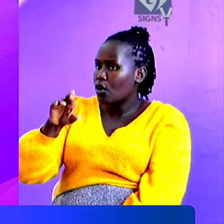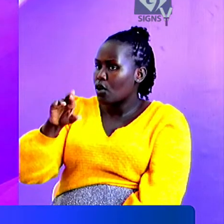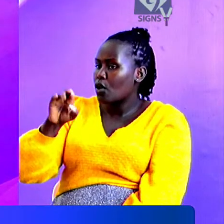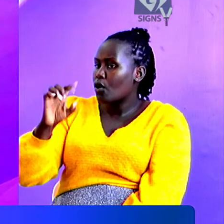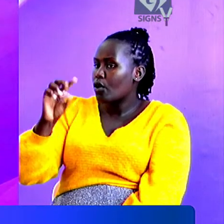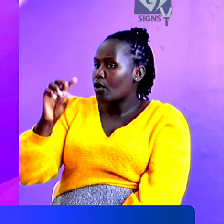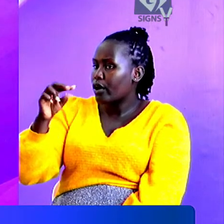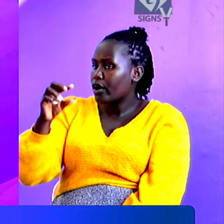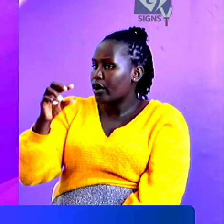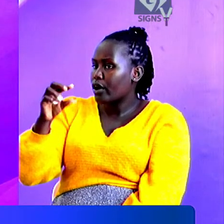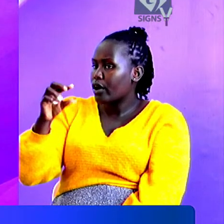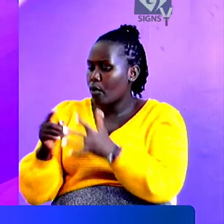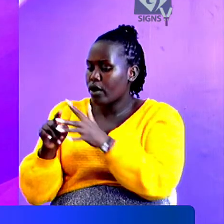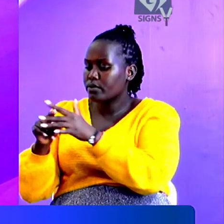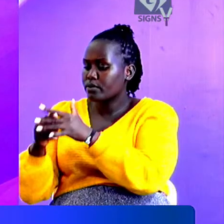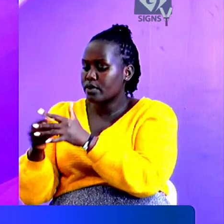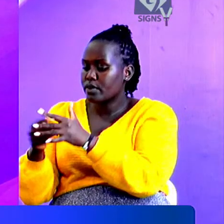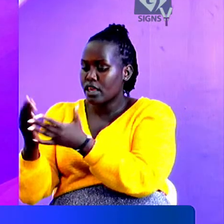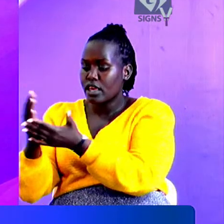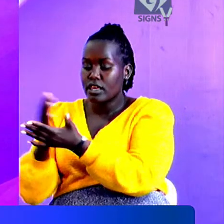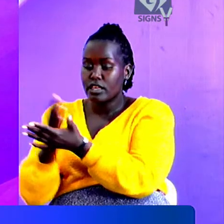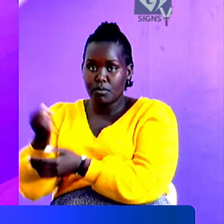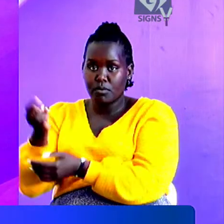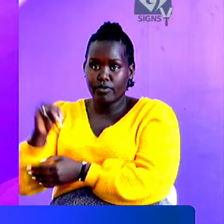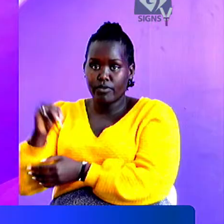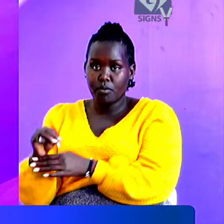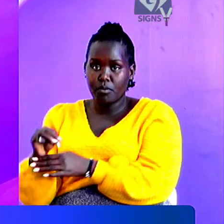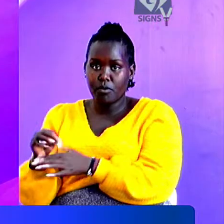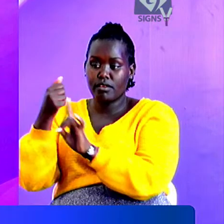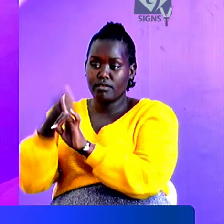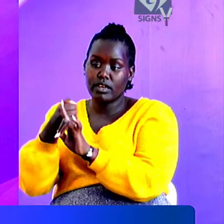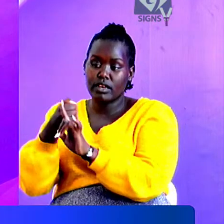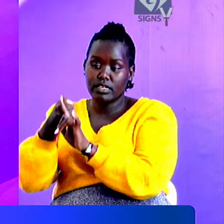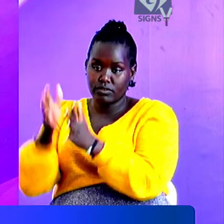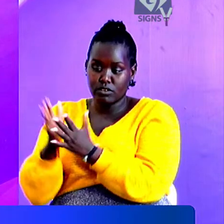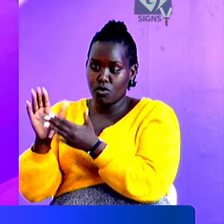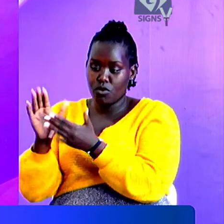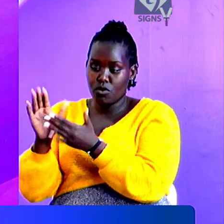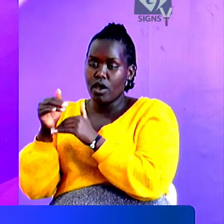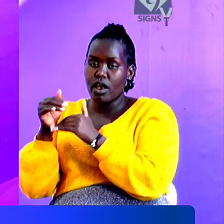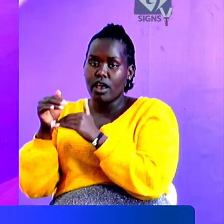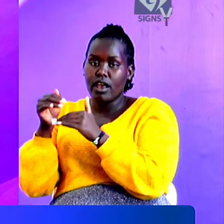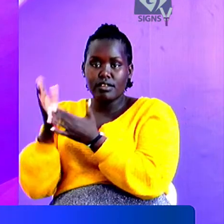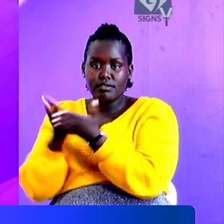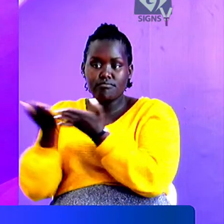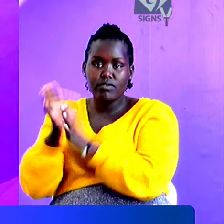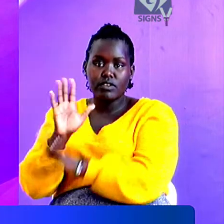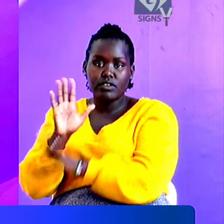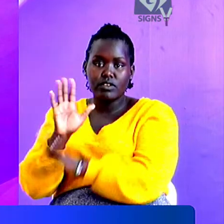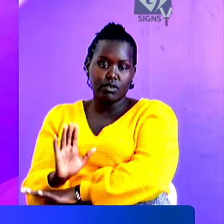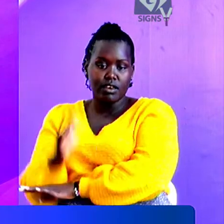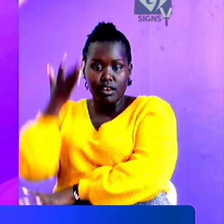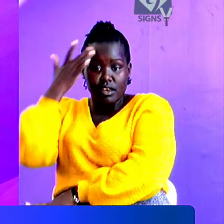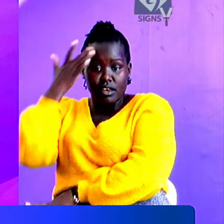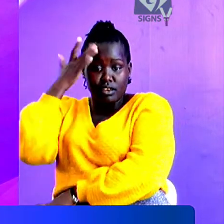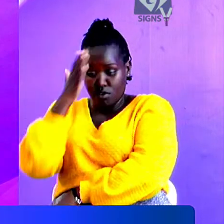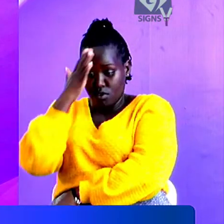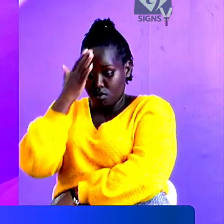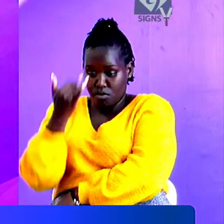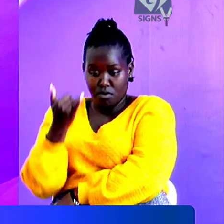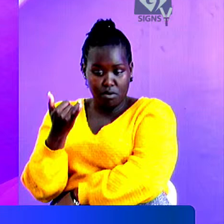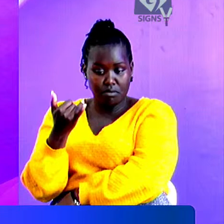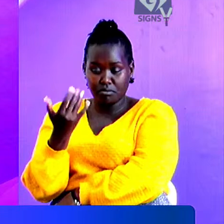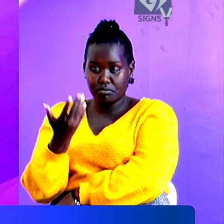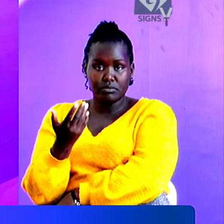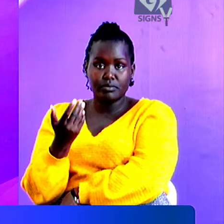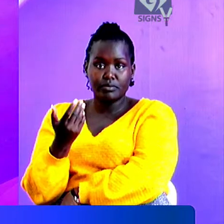started. And some of them have been activists even within their service. You understand? So I don't know why it looks like we are at